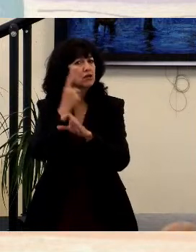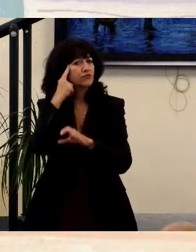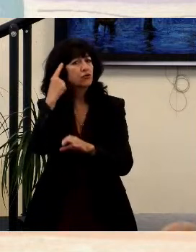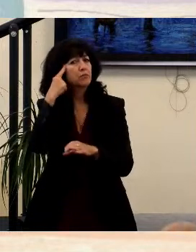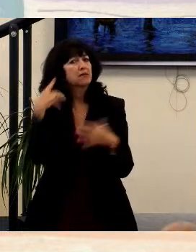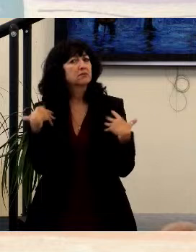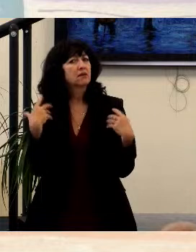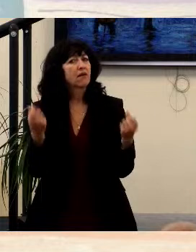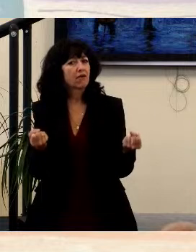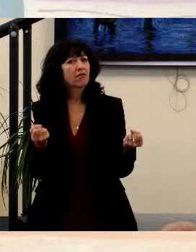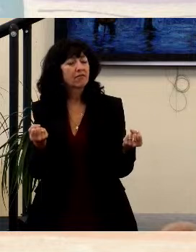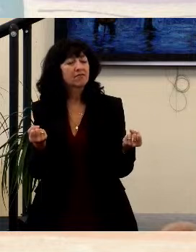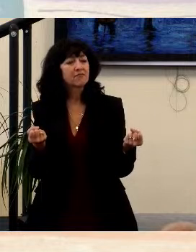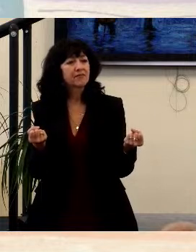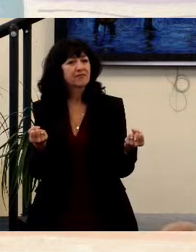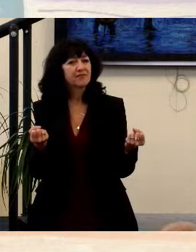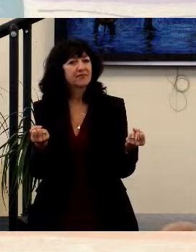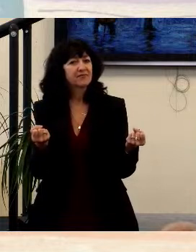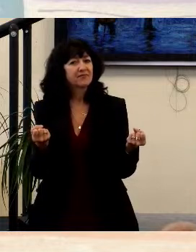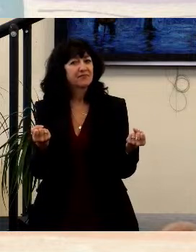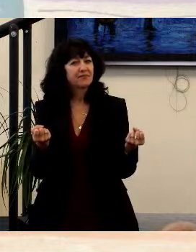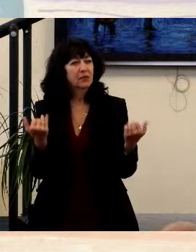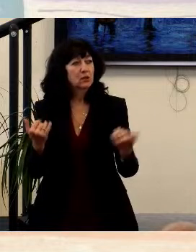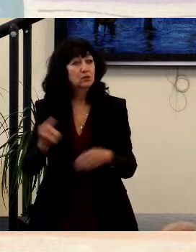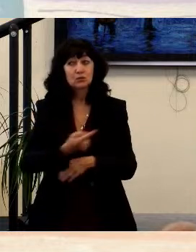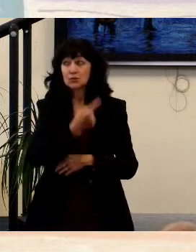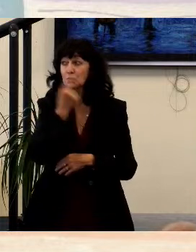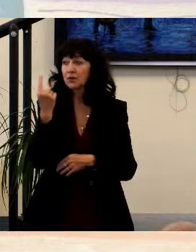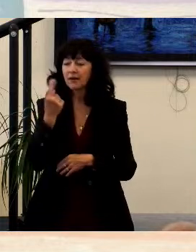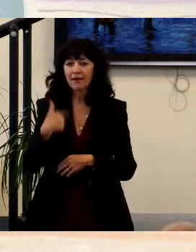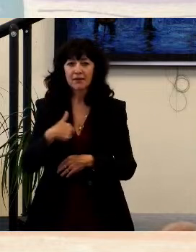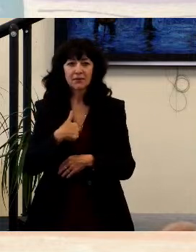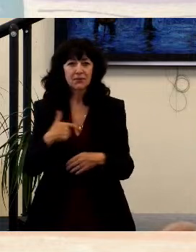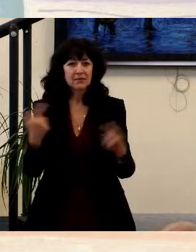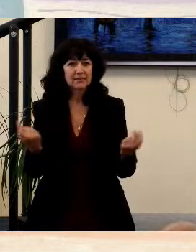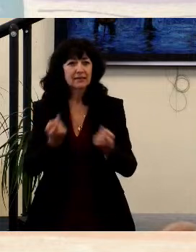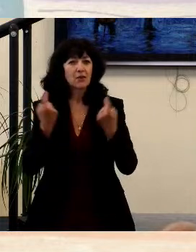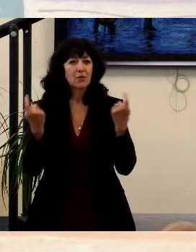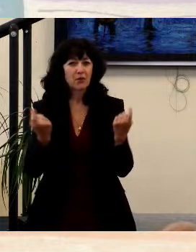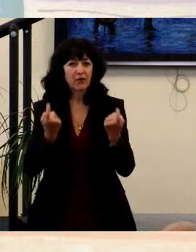Today, as we celebrate the power of books and storytelling,